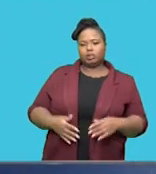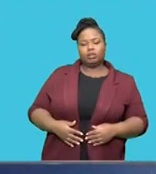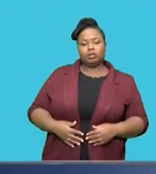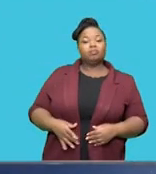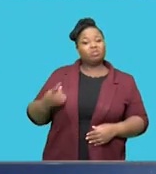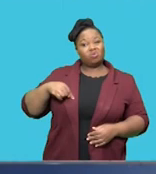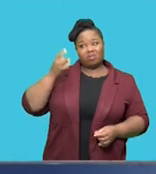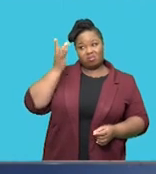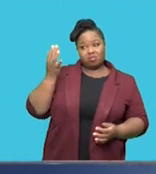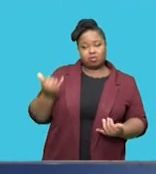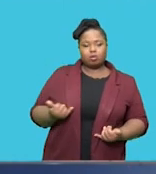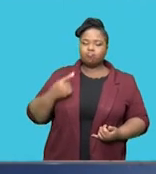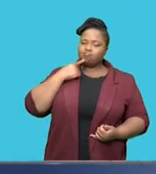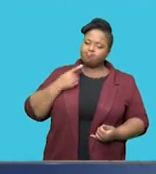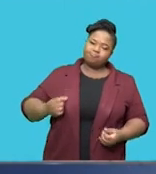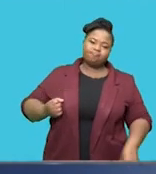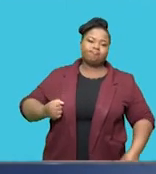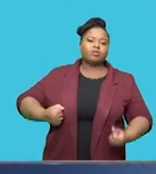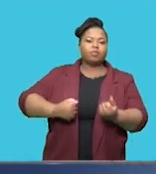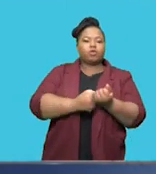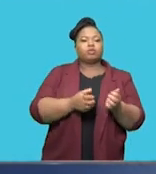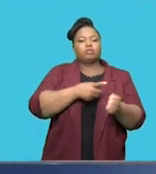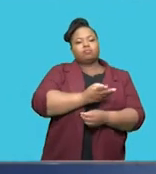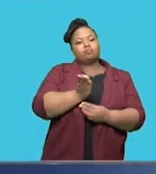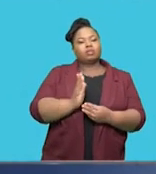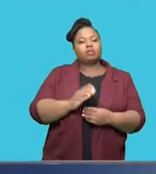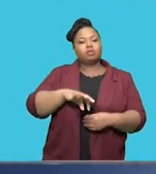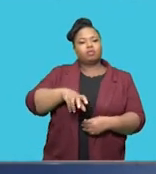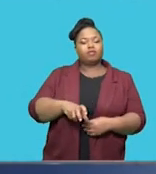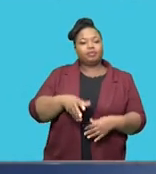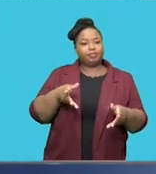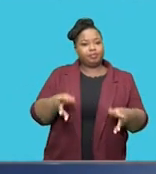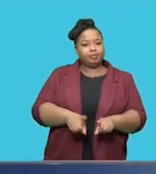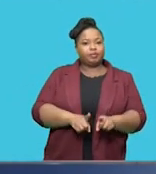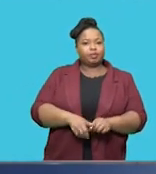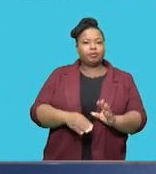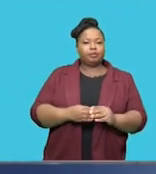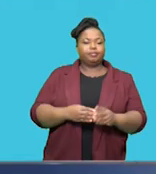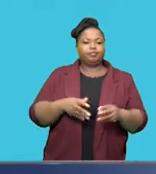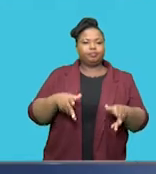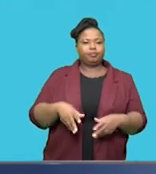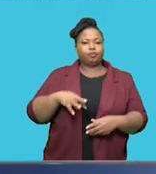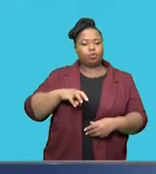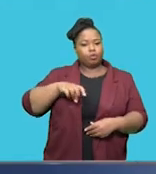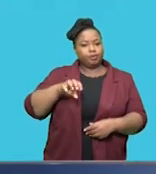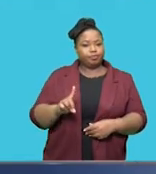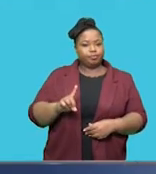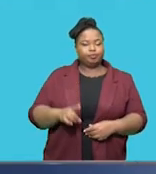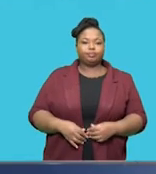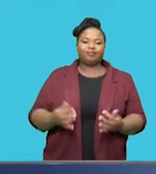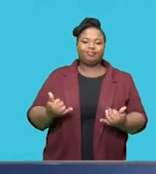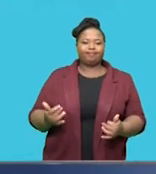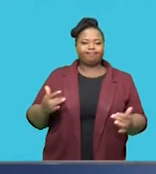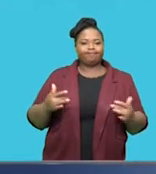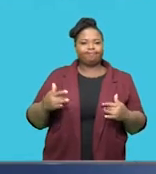said today we are going to support them as the province and also as a member of this ward, and today to address these